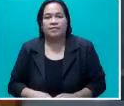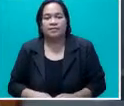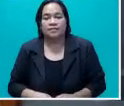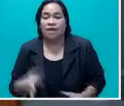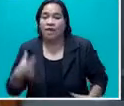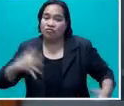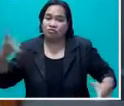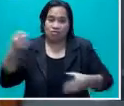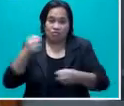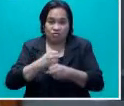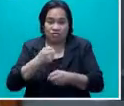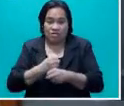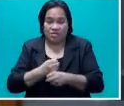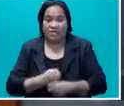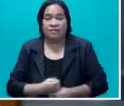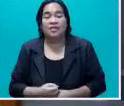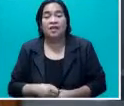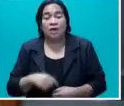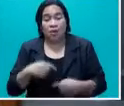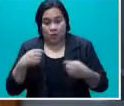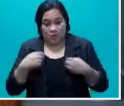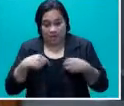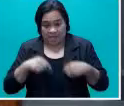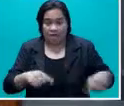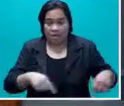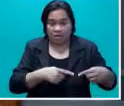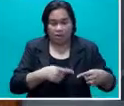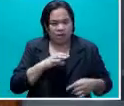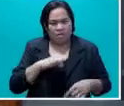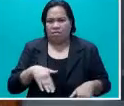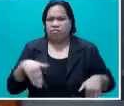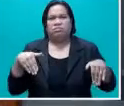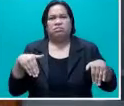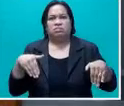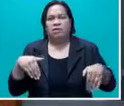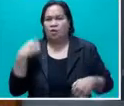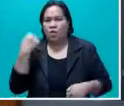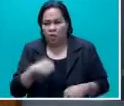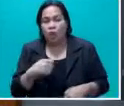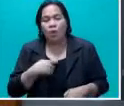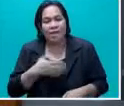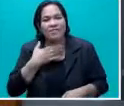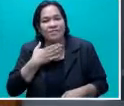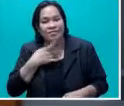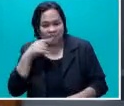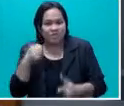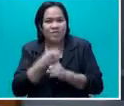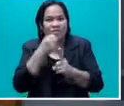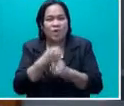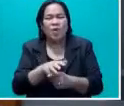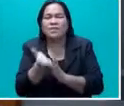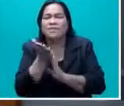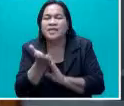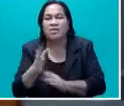conclusion, Honourable Speaker, we in the opposition are not complacent. We are speaking out and pleading with the government